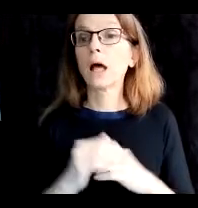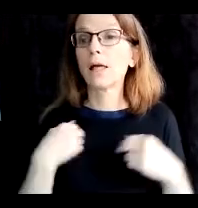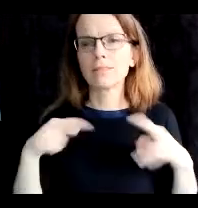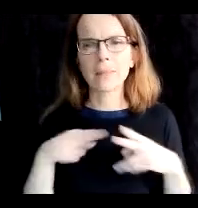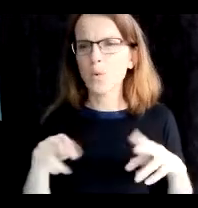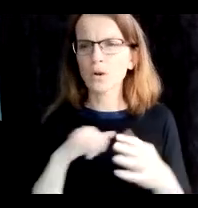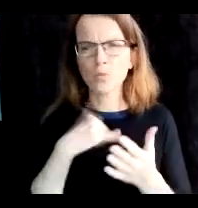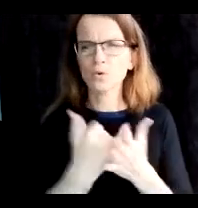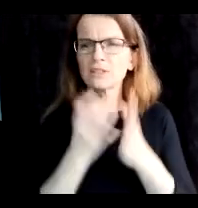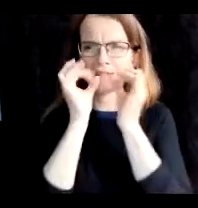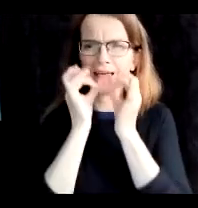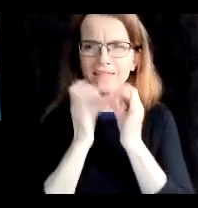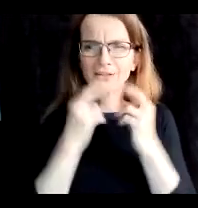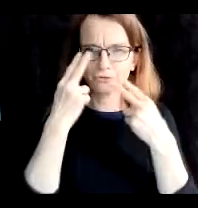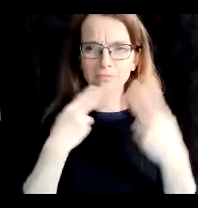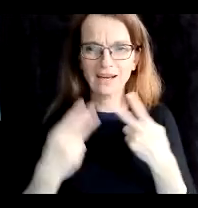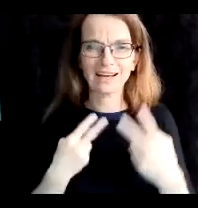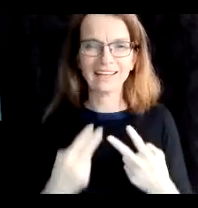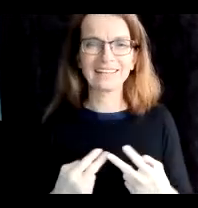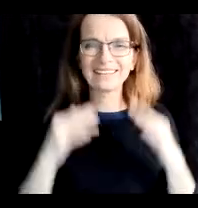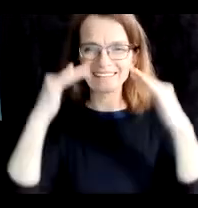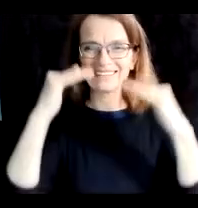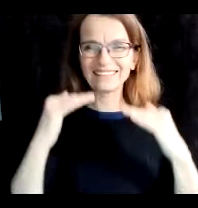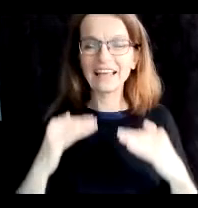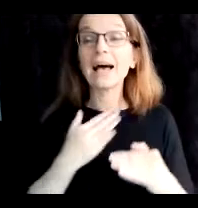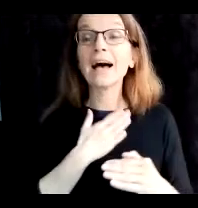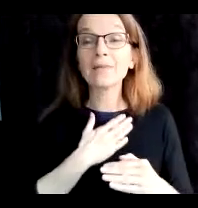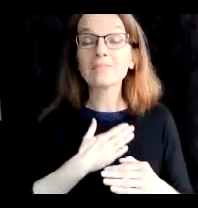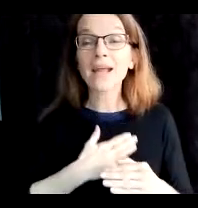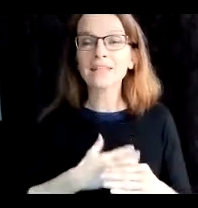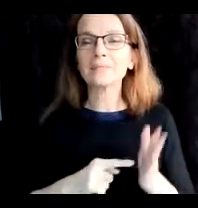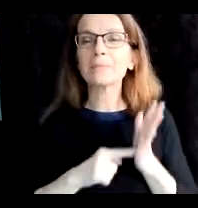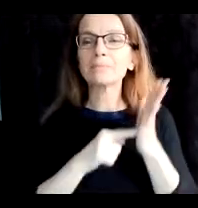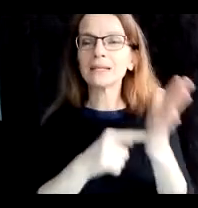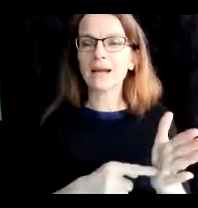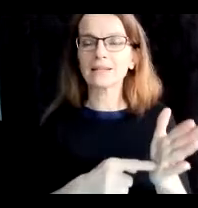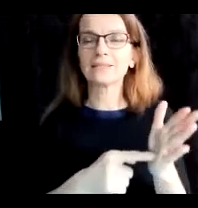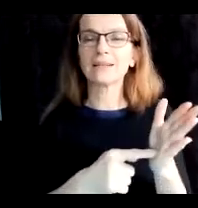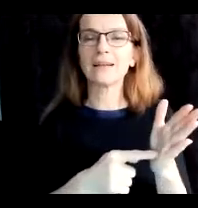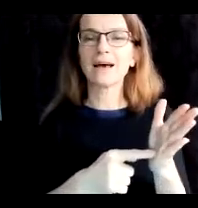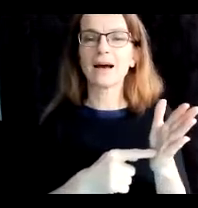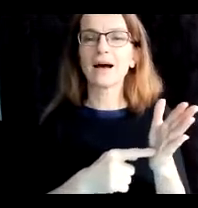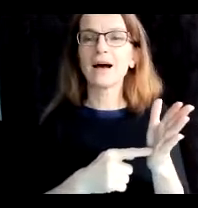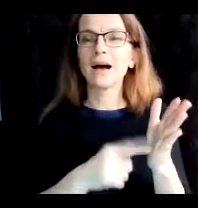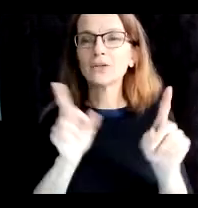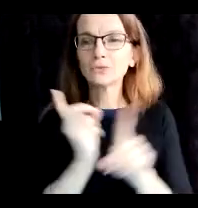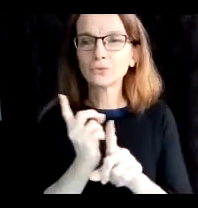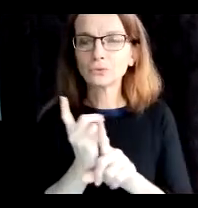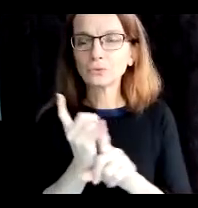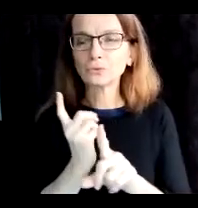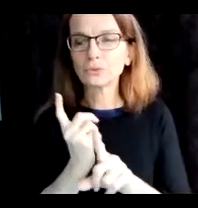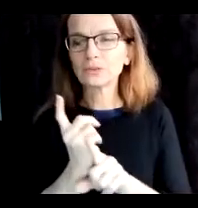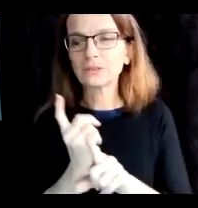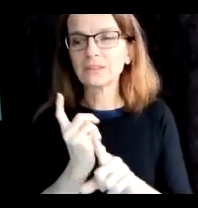UNESCO Institute for Lifelong Learning as a background paper for Confitea 7 that will be held next year